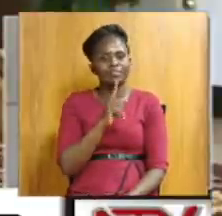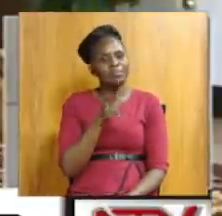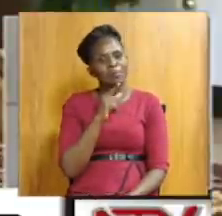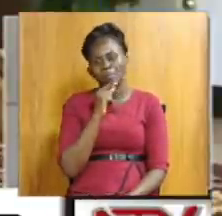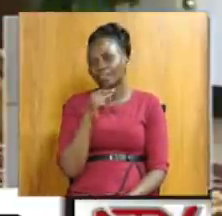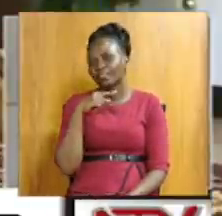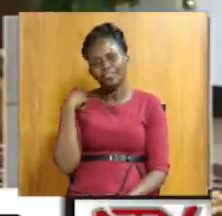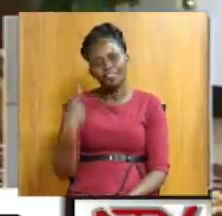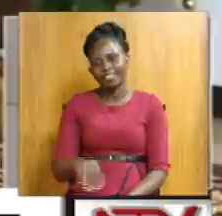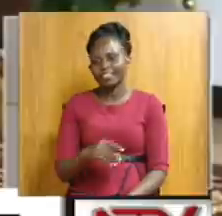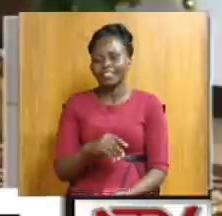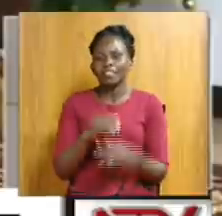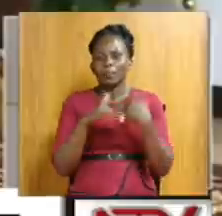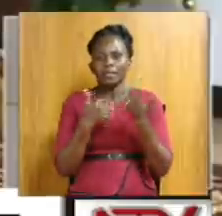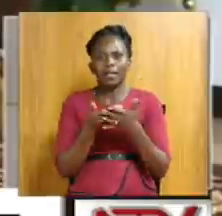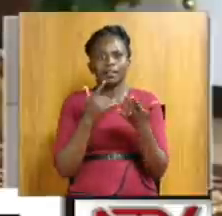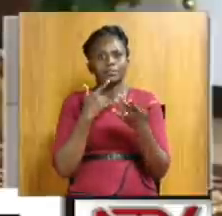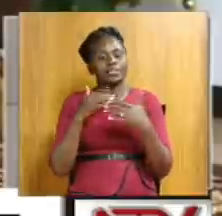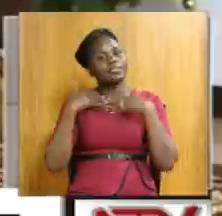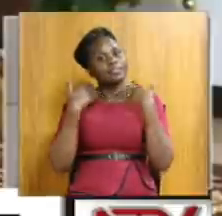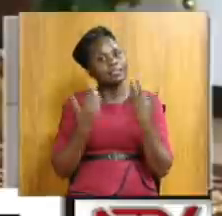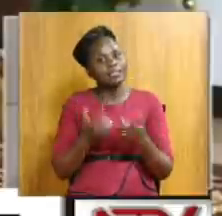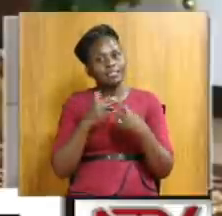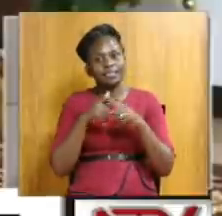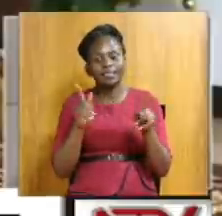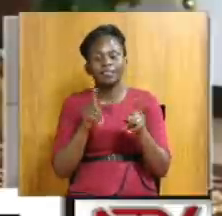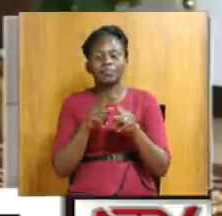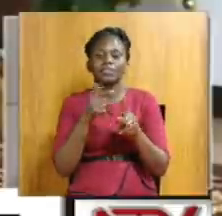They mean echikatubanange, empiso.